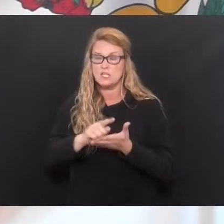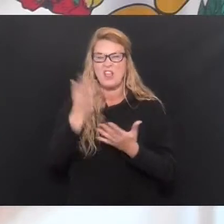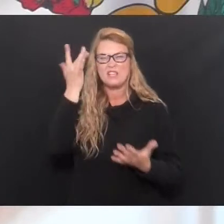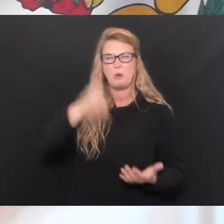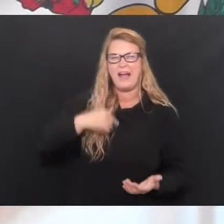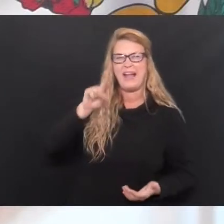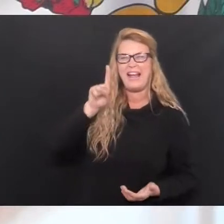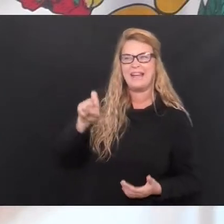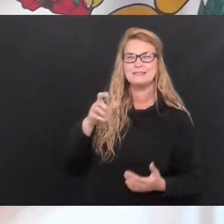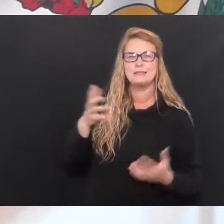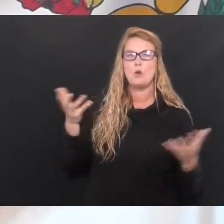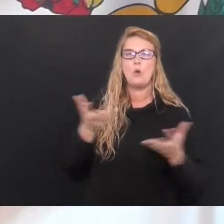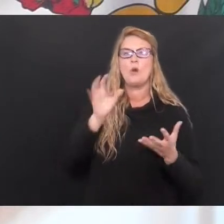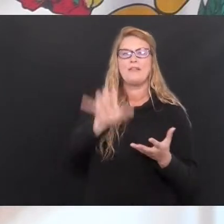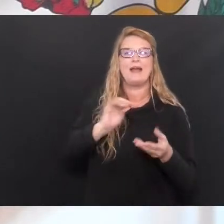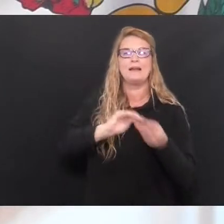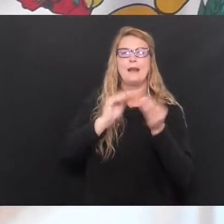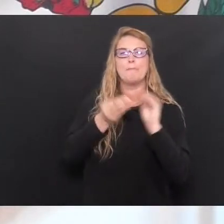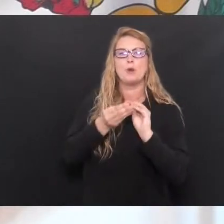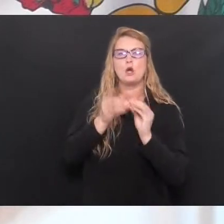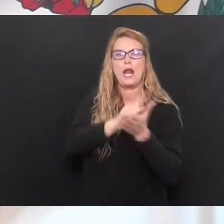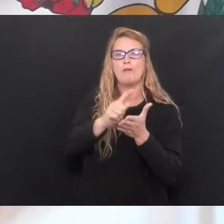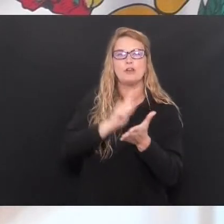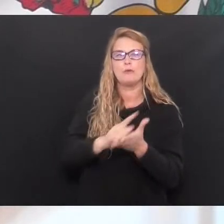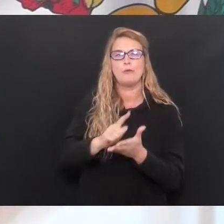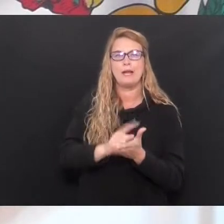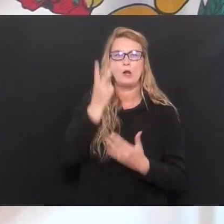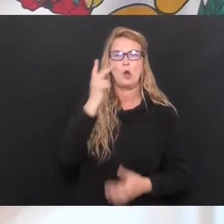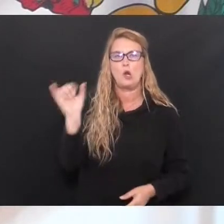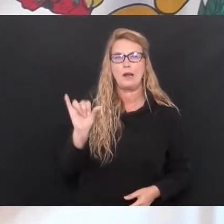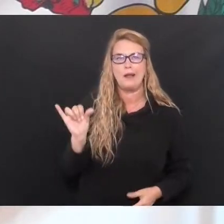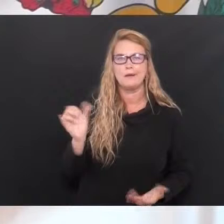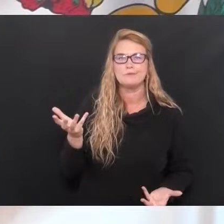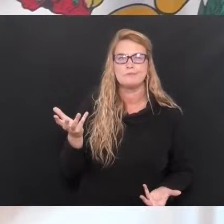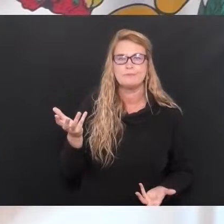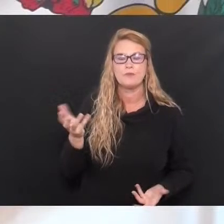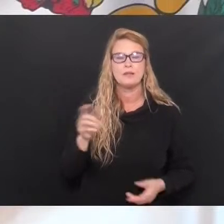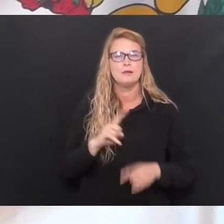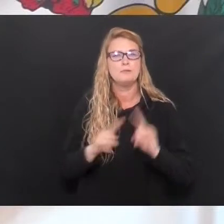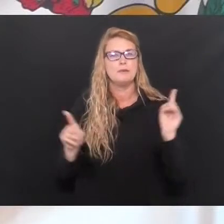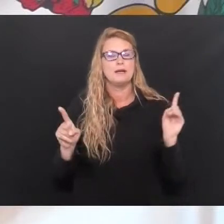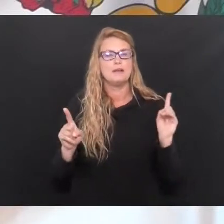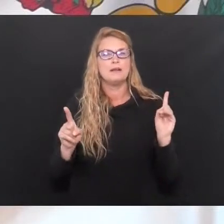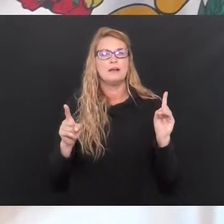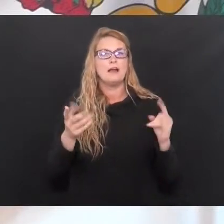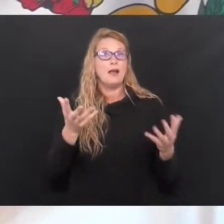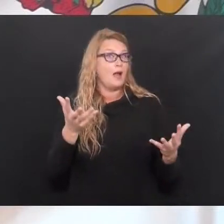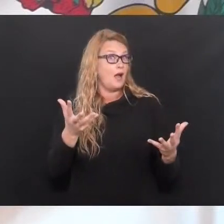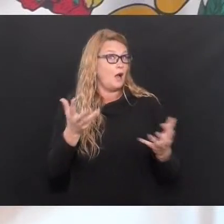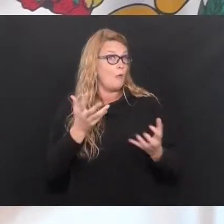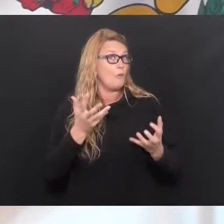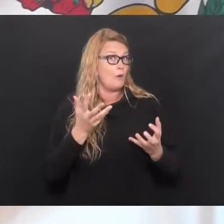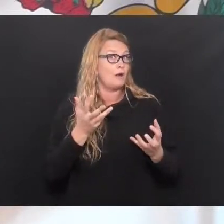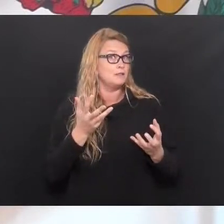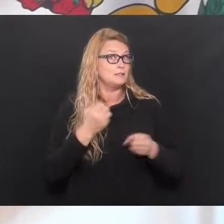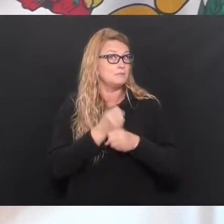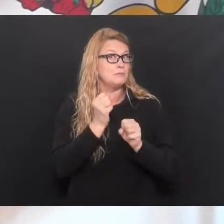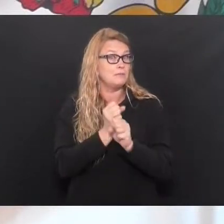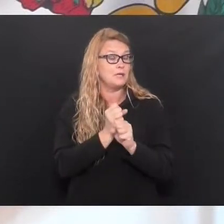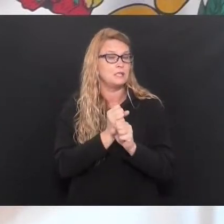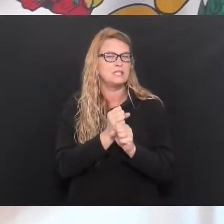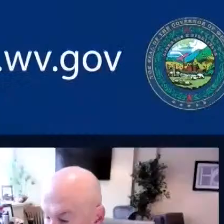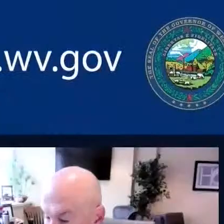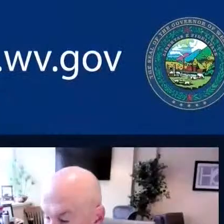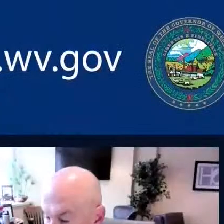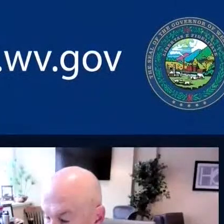ask. I don't know what that number is every week, but I would surely think that you're getting in. How many